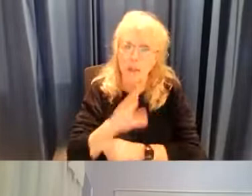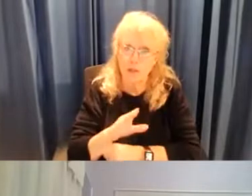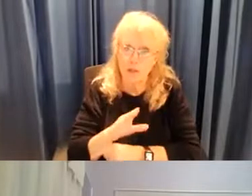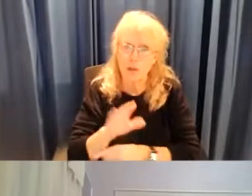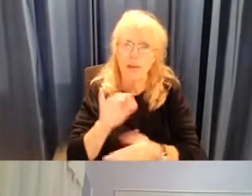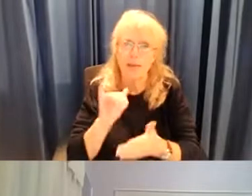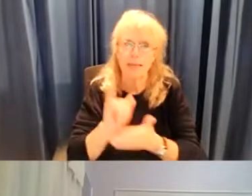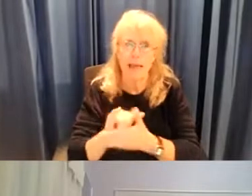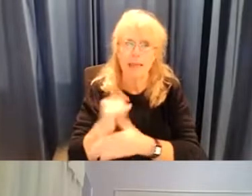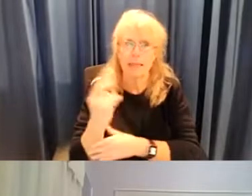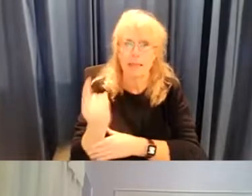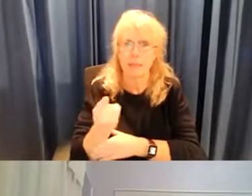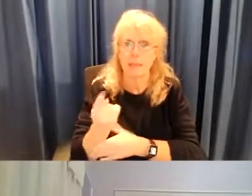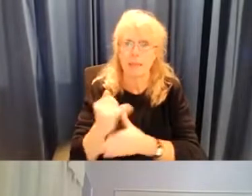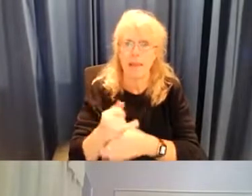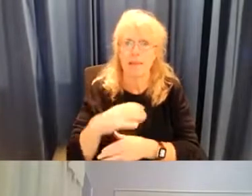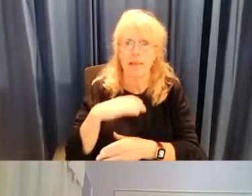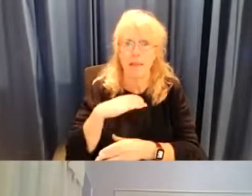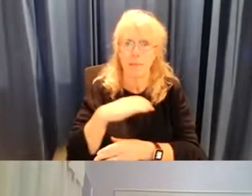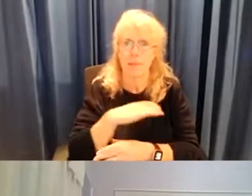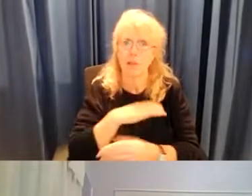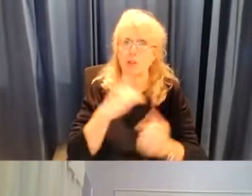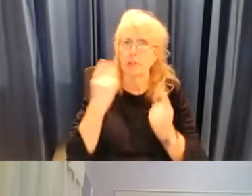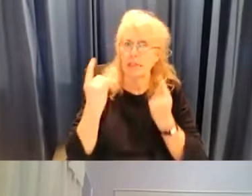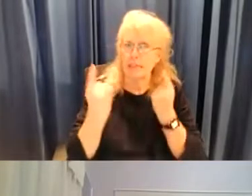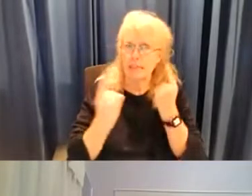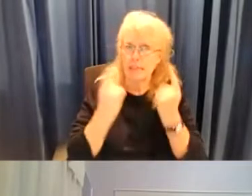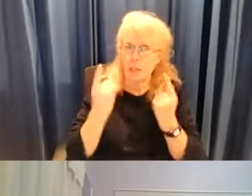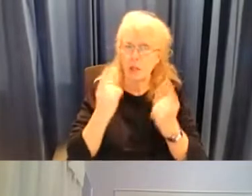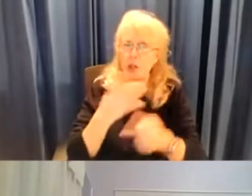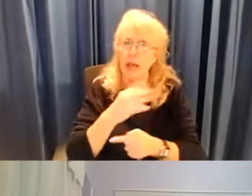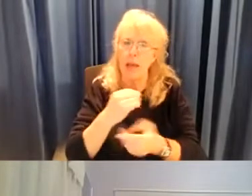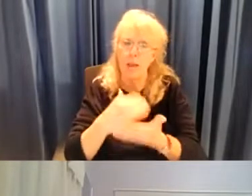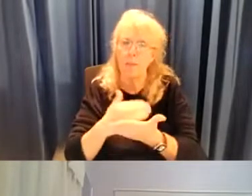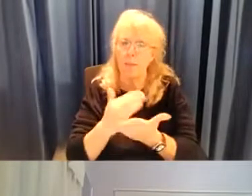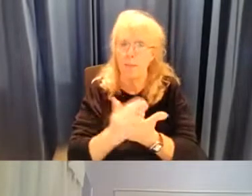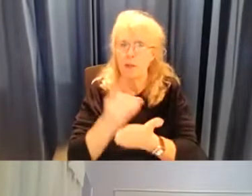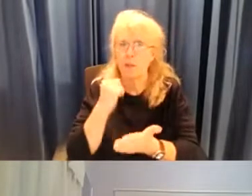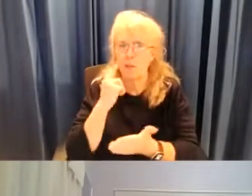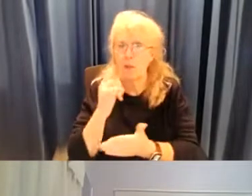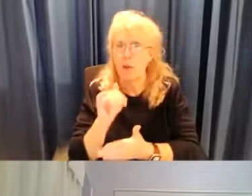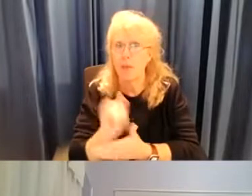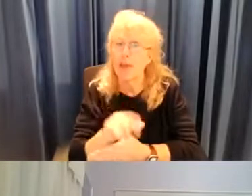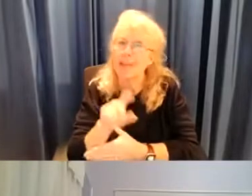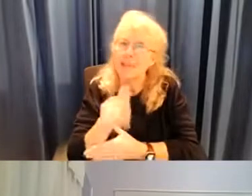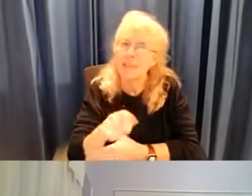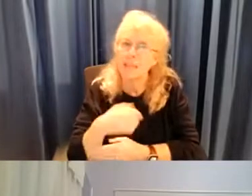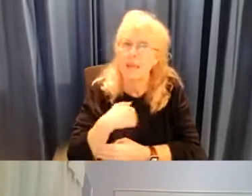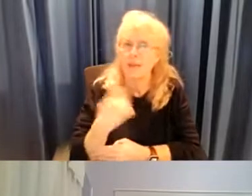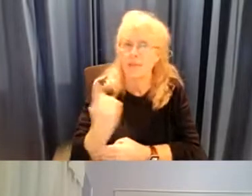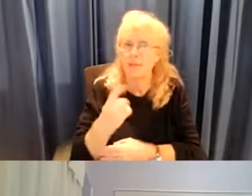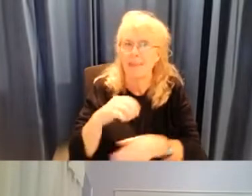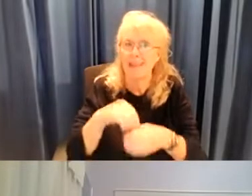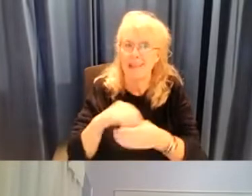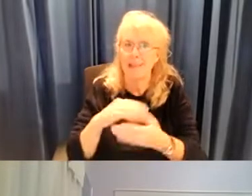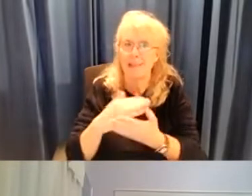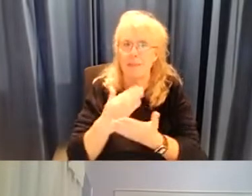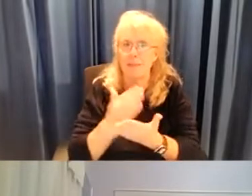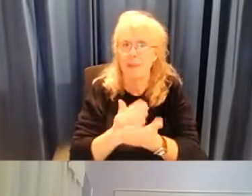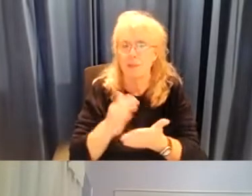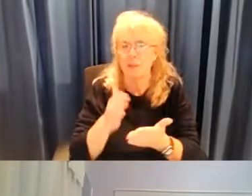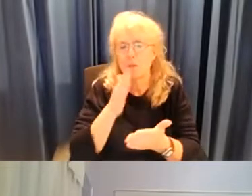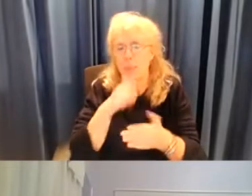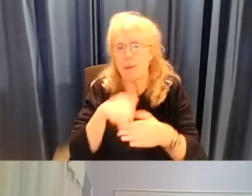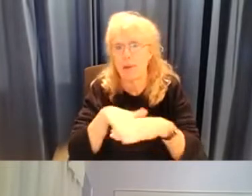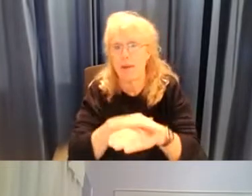something that the commissioners consider and budget for. There needs to be something in the budget so that you're going to be covering that. This